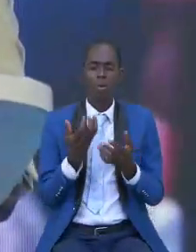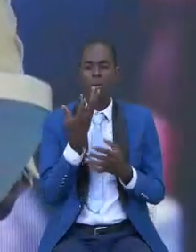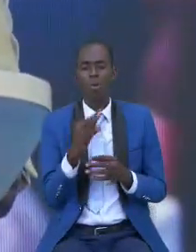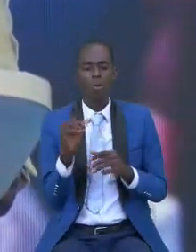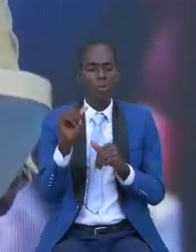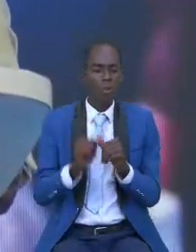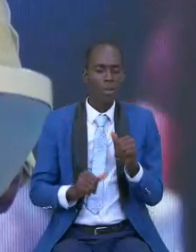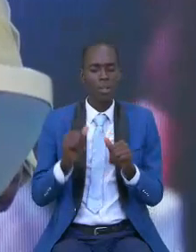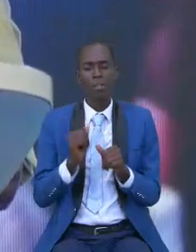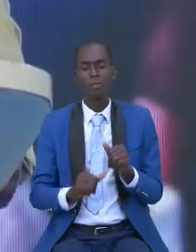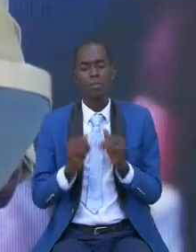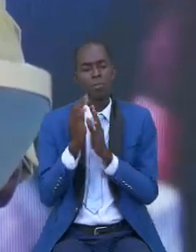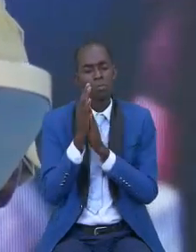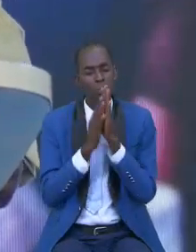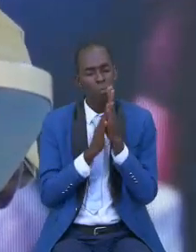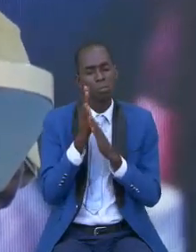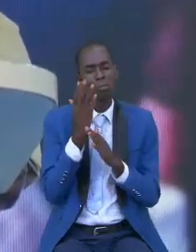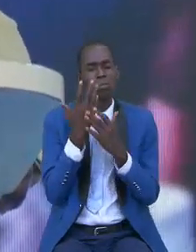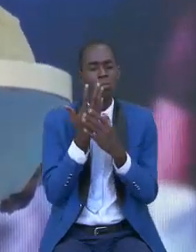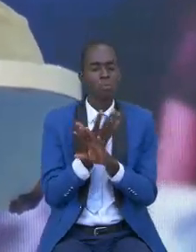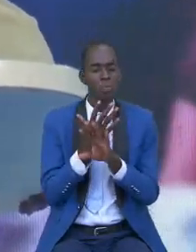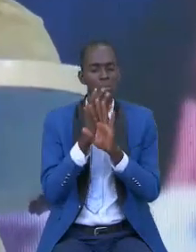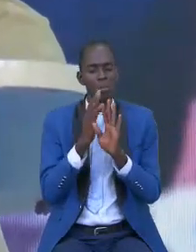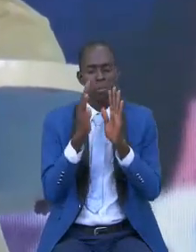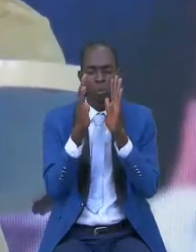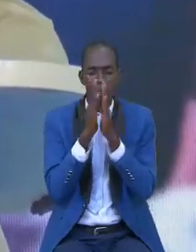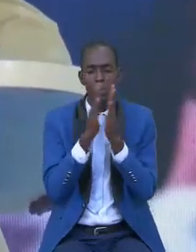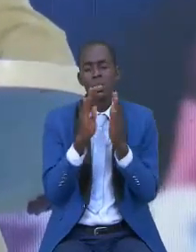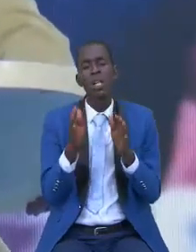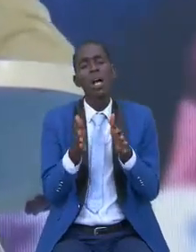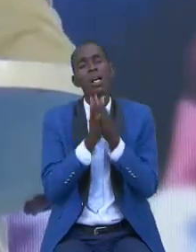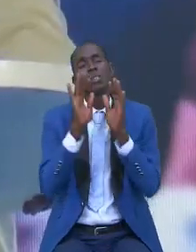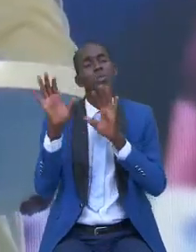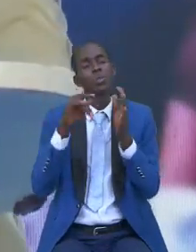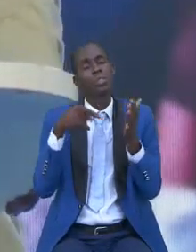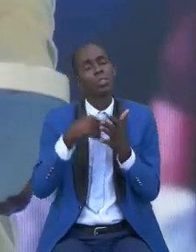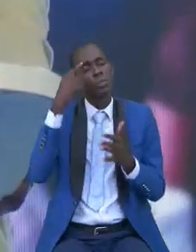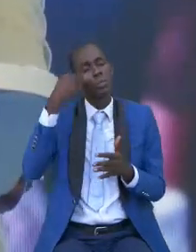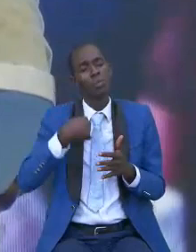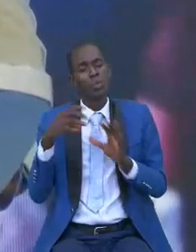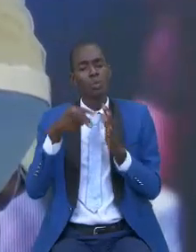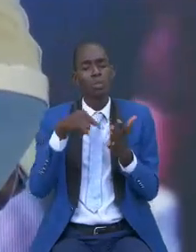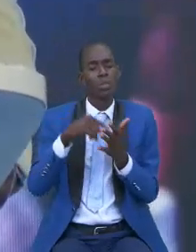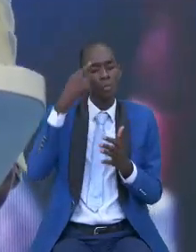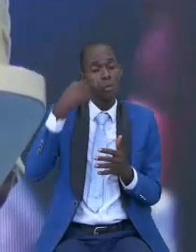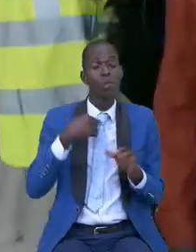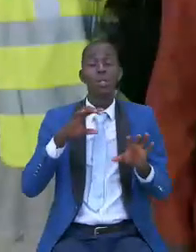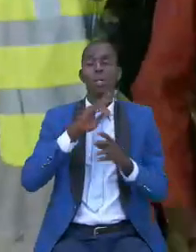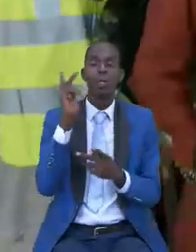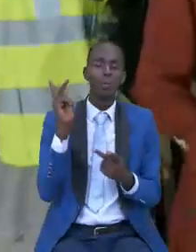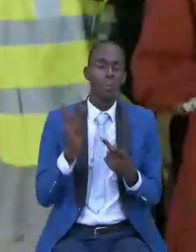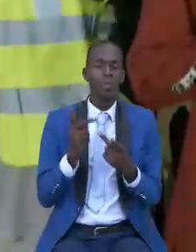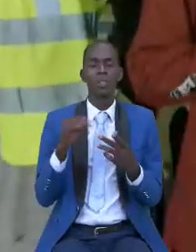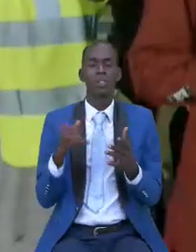every supplicant asking, do this for me, do this for me, confirm it now in